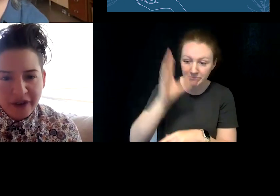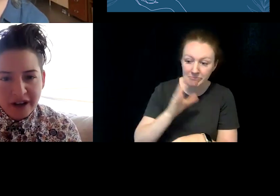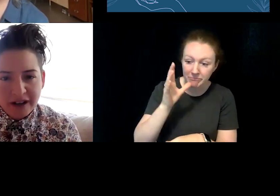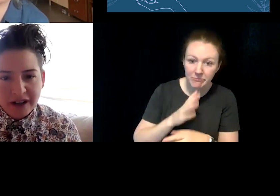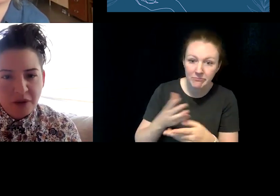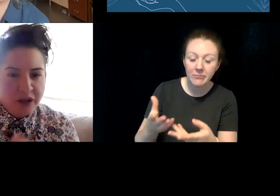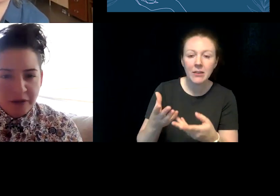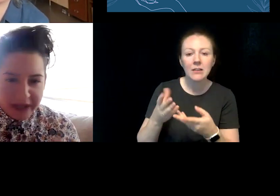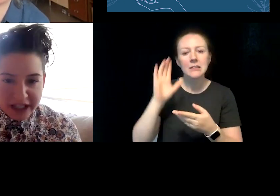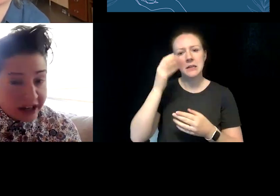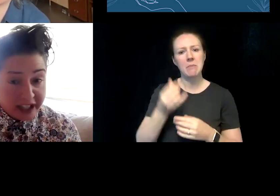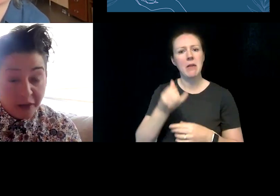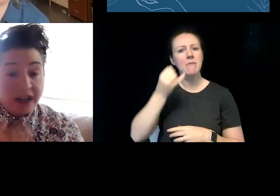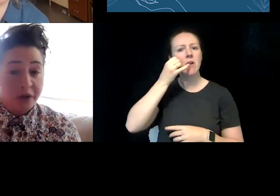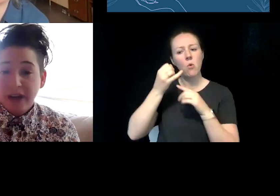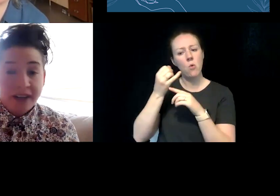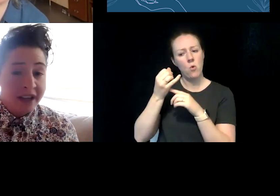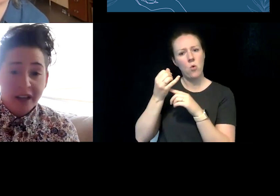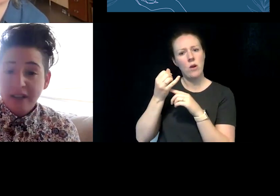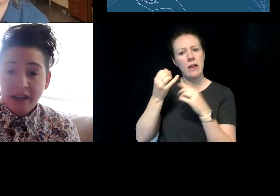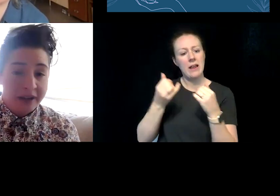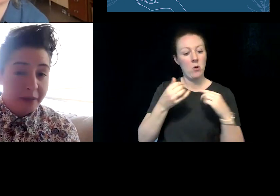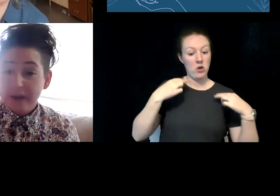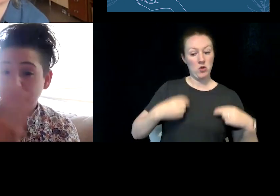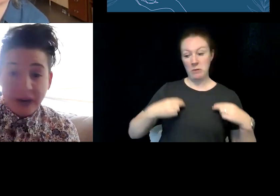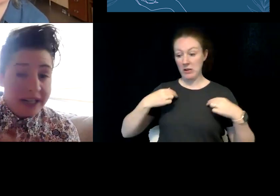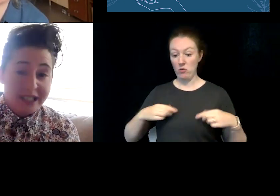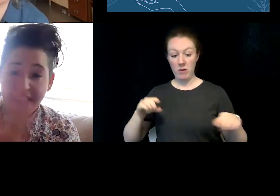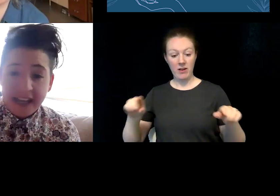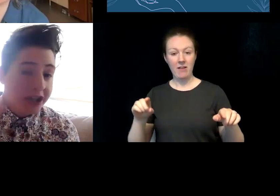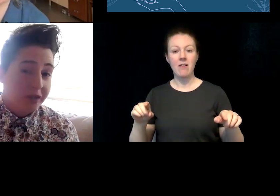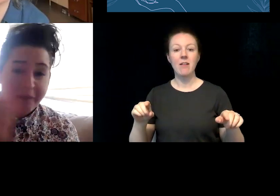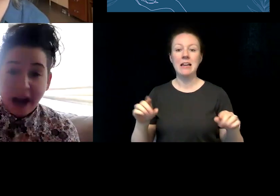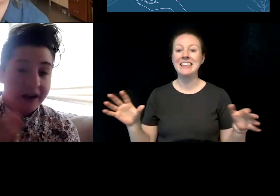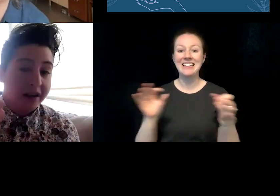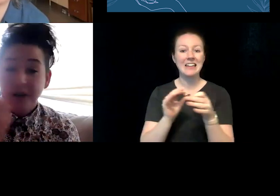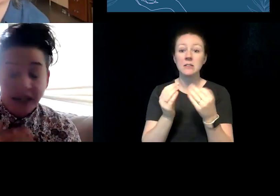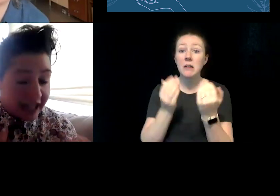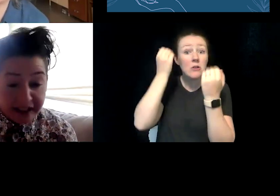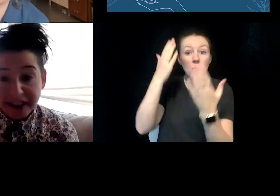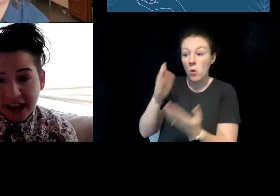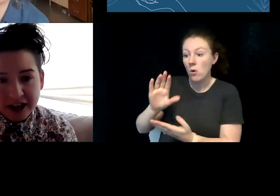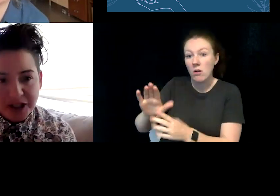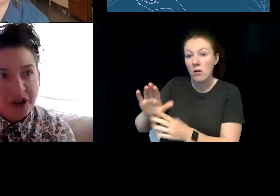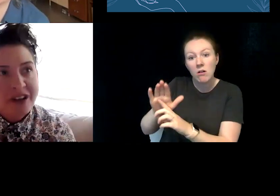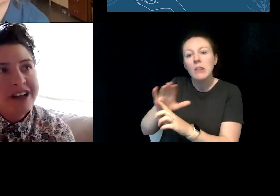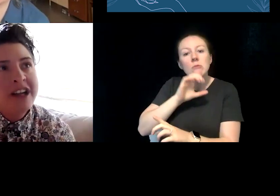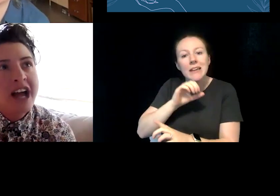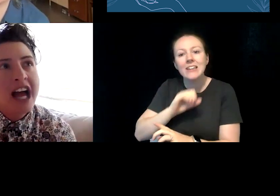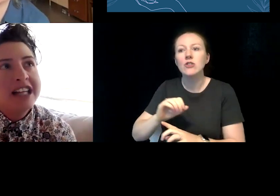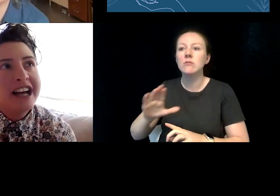of 2 human beings connecting without knowing about race, age, background, you know, like, anything else,